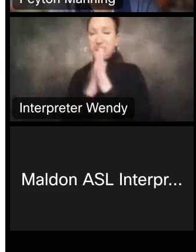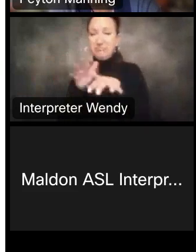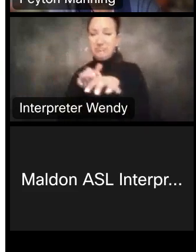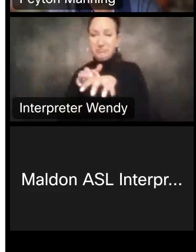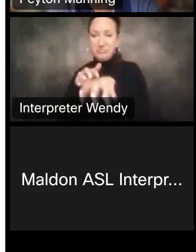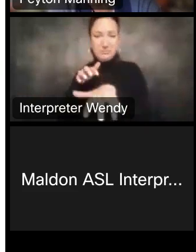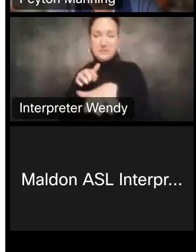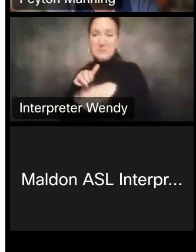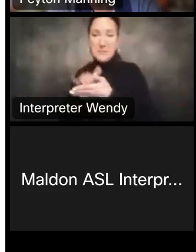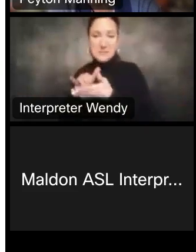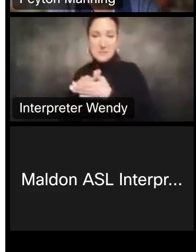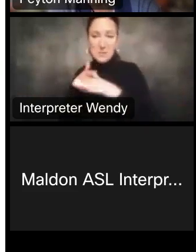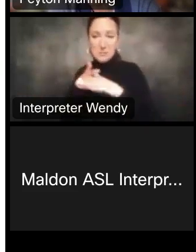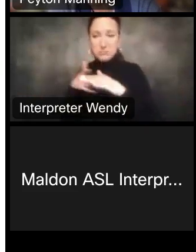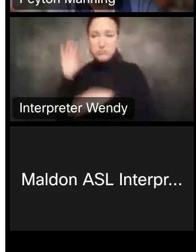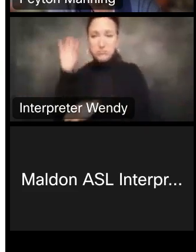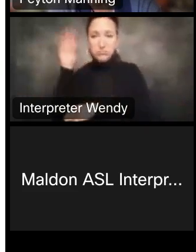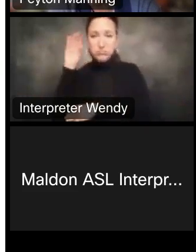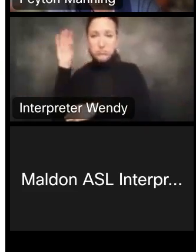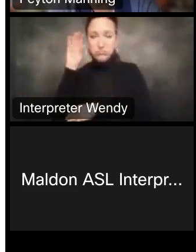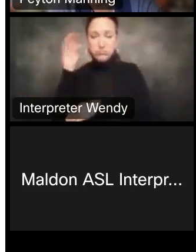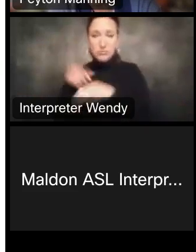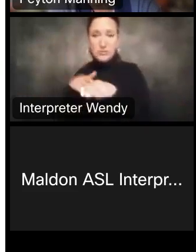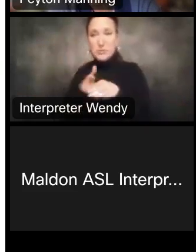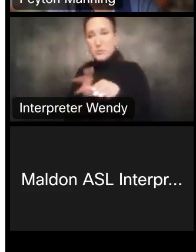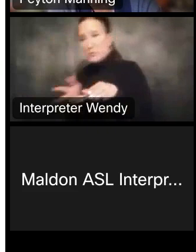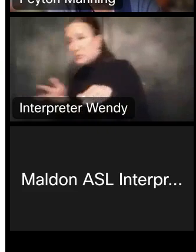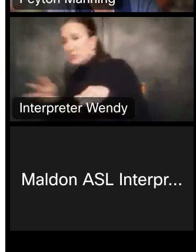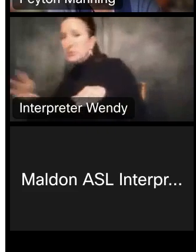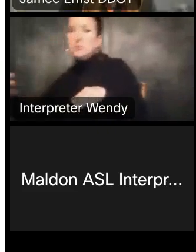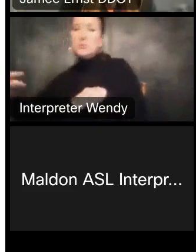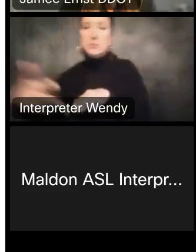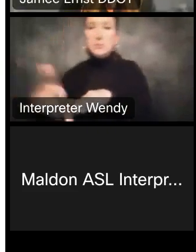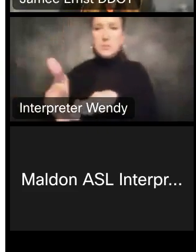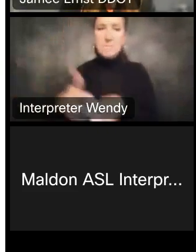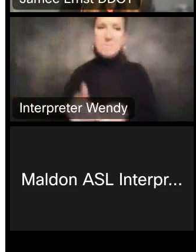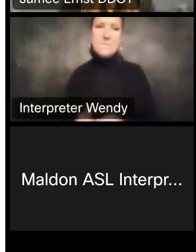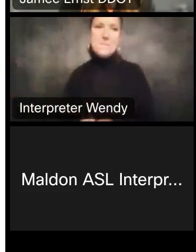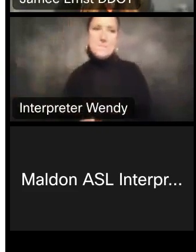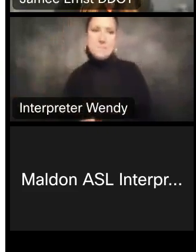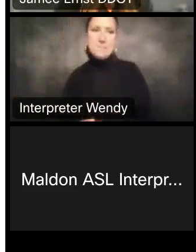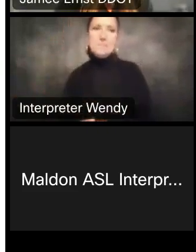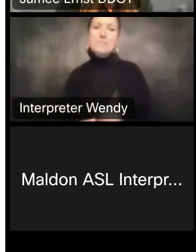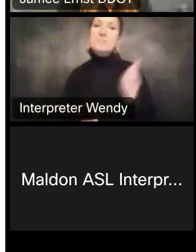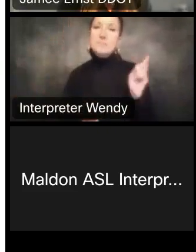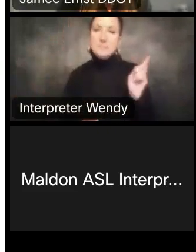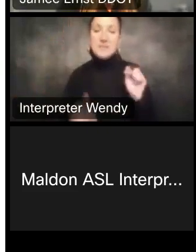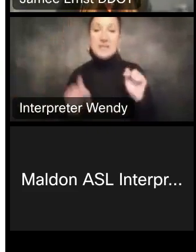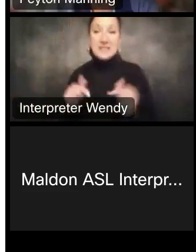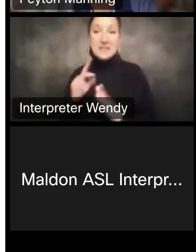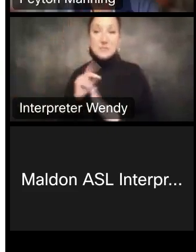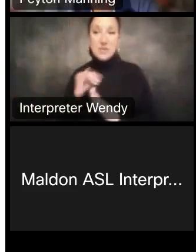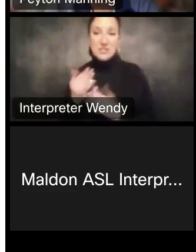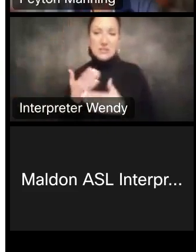hour. I have seen the ambulance go in the alley to get through. So I will just say that this project is a shared